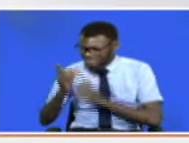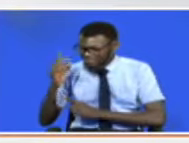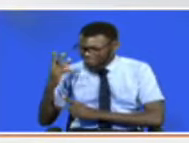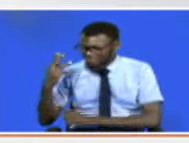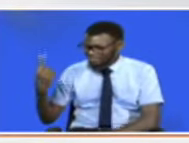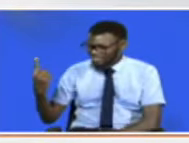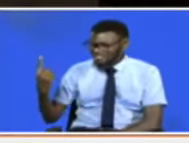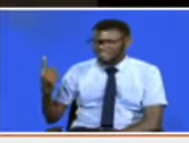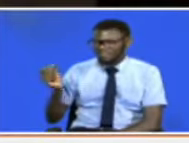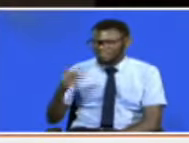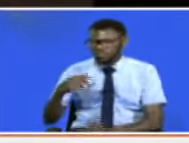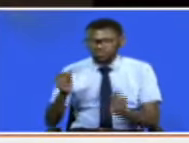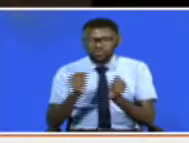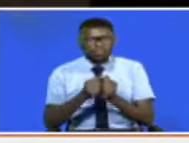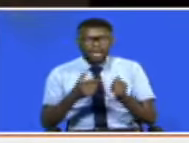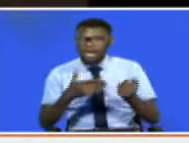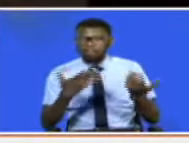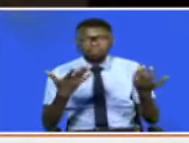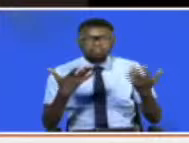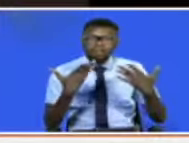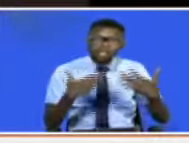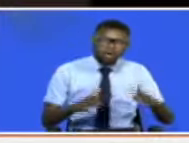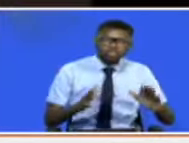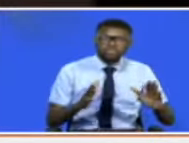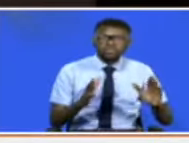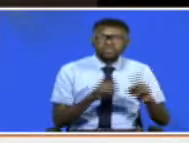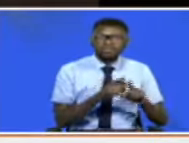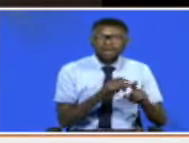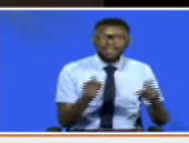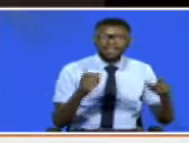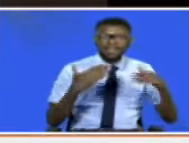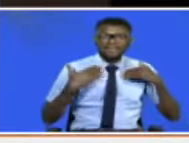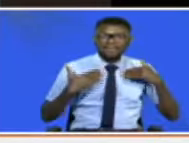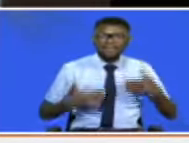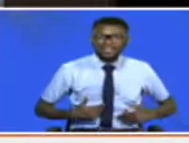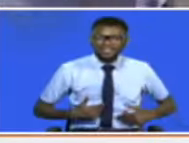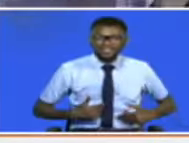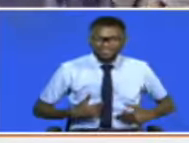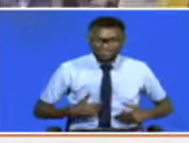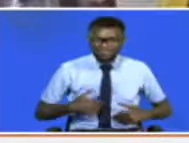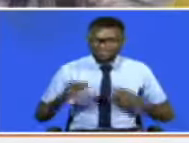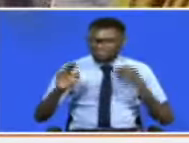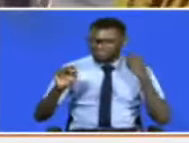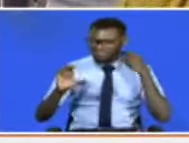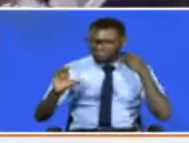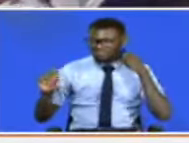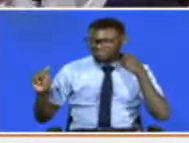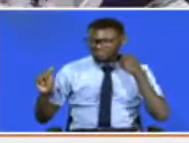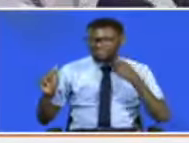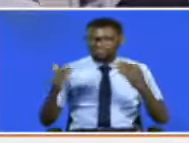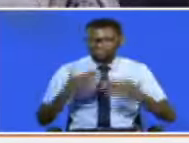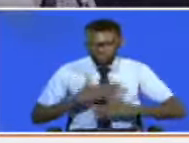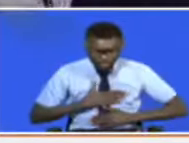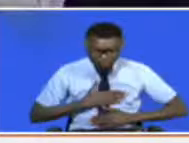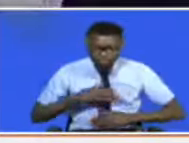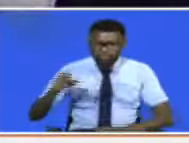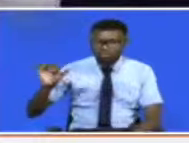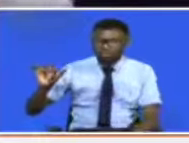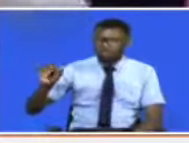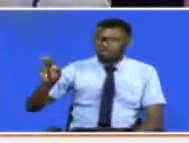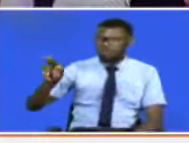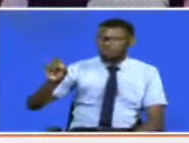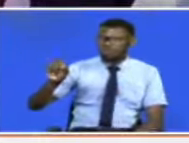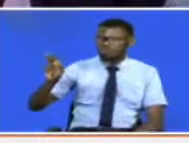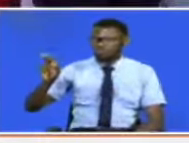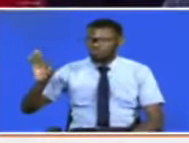21st, 2024. Also, the case of a body suspected to be that of the MCA Honorable Yusuf Hussein, member